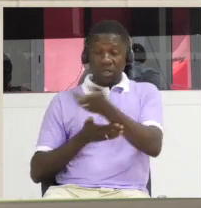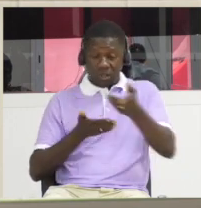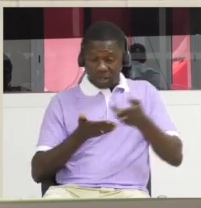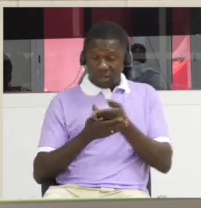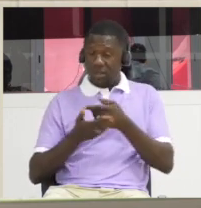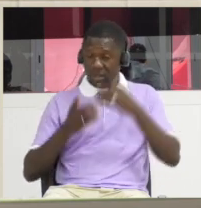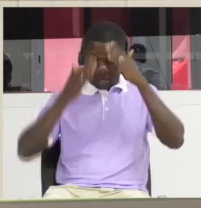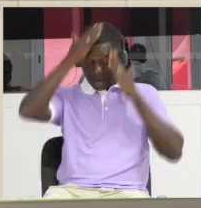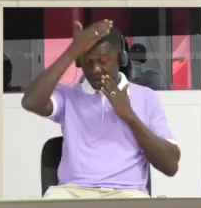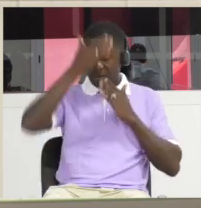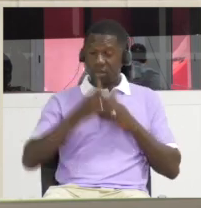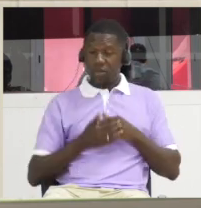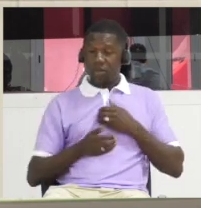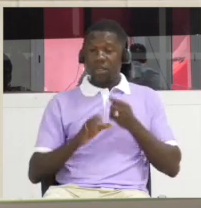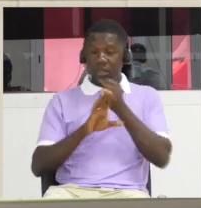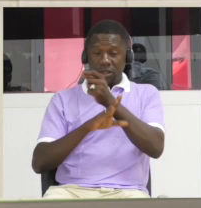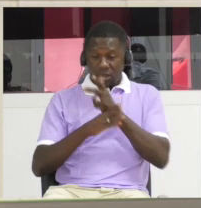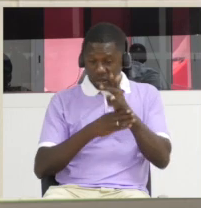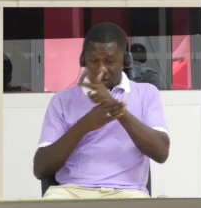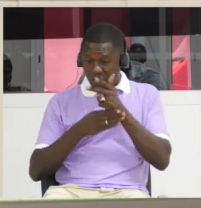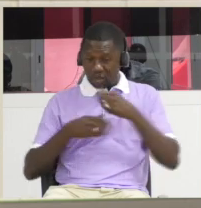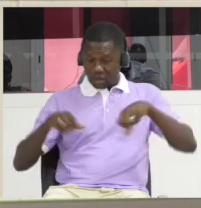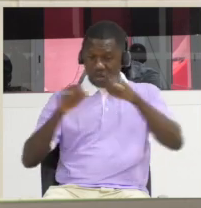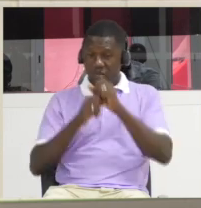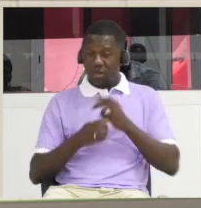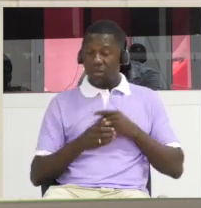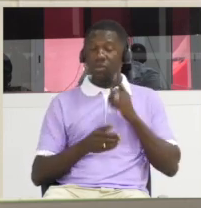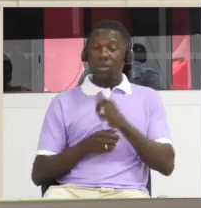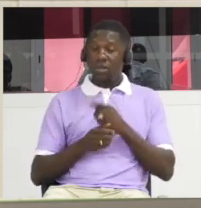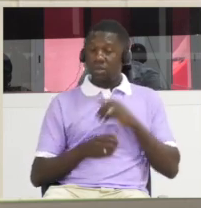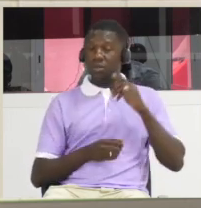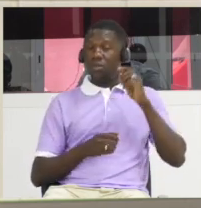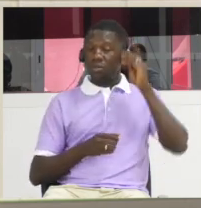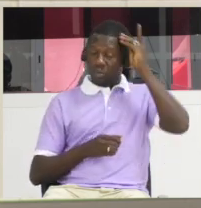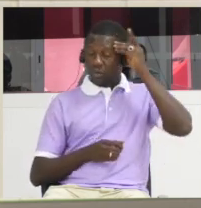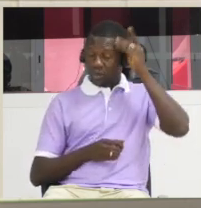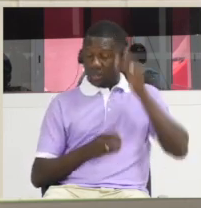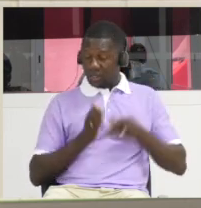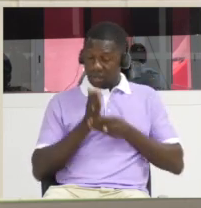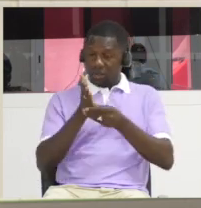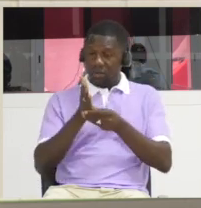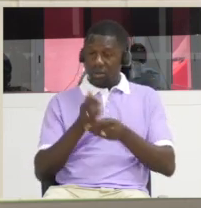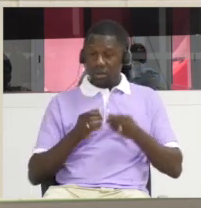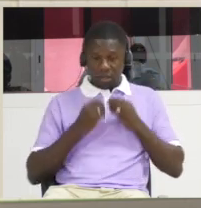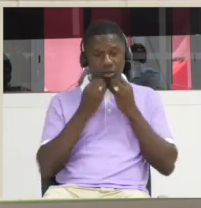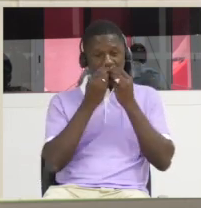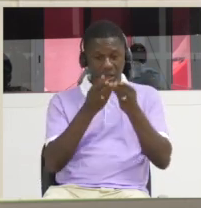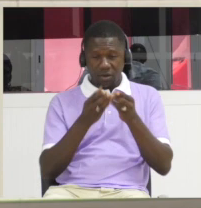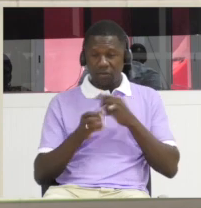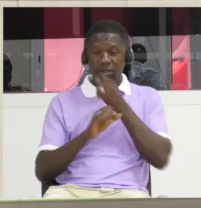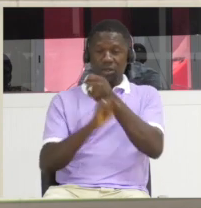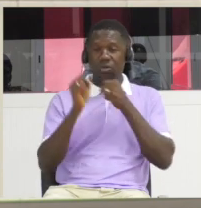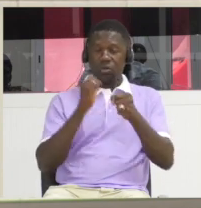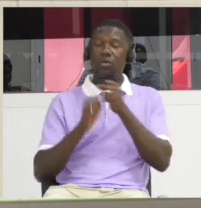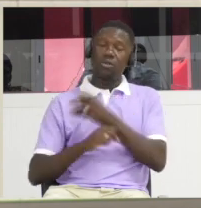within the armed forces, within the security sector, so that the political leadership can be appraised of the